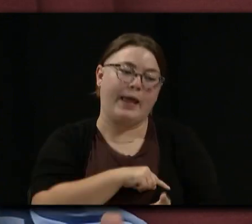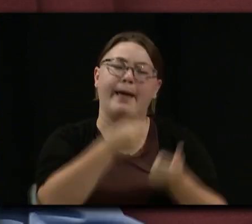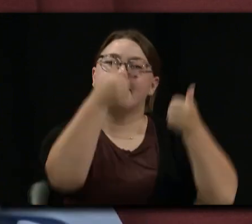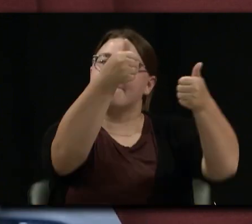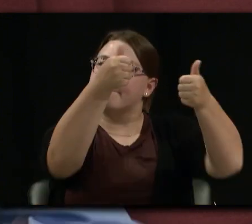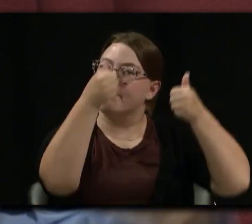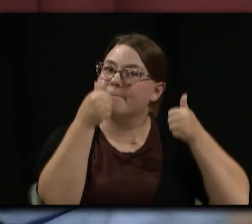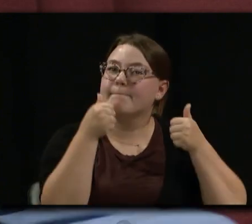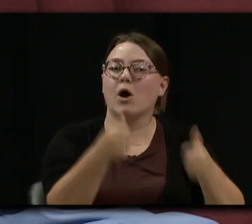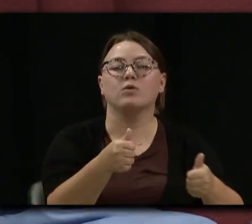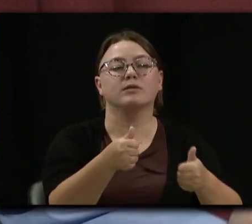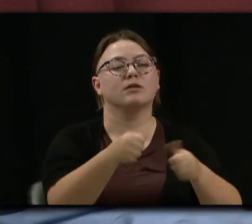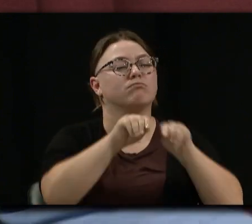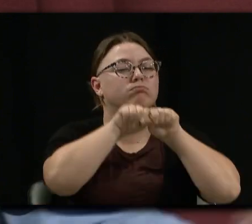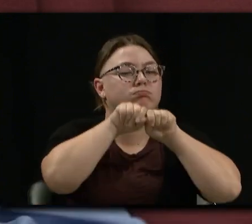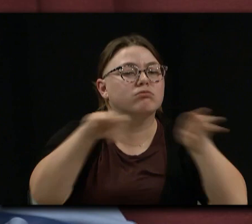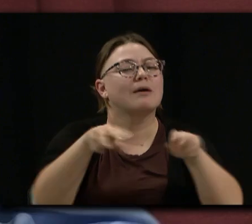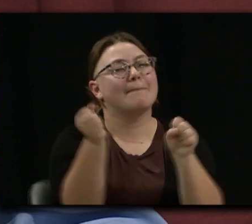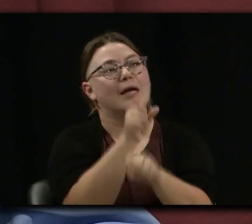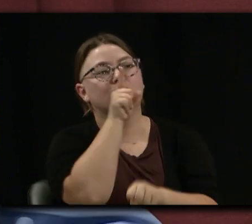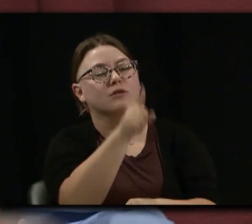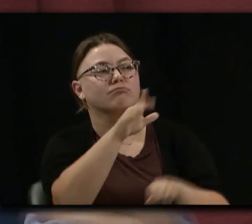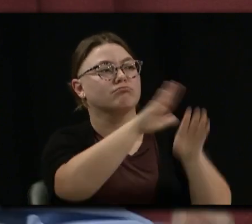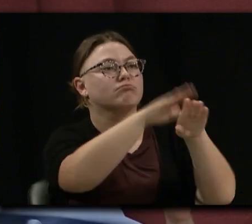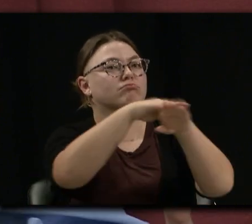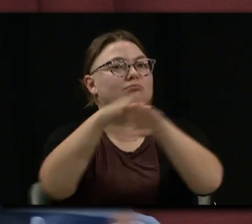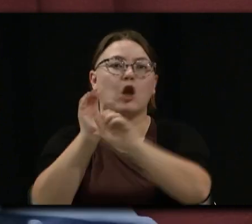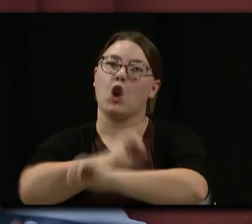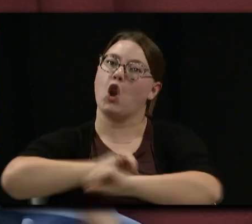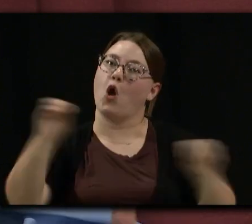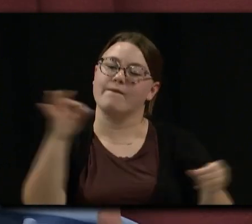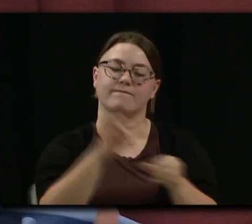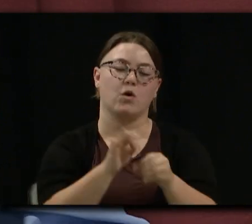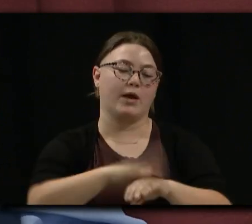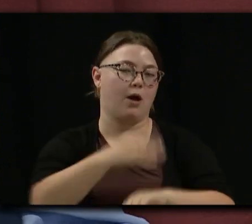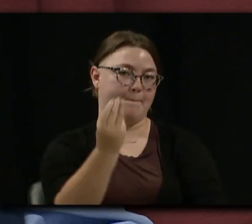to make sure. We also did, because of many of the topics that are